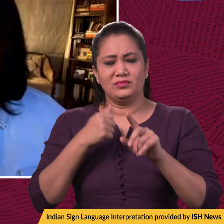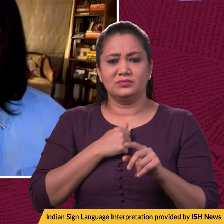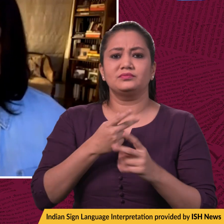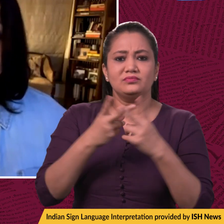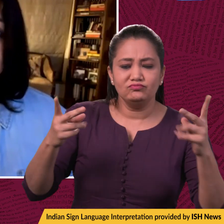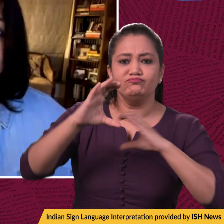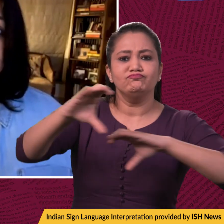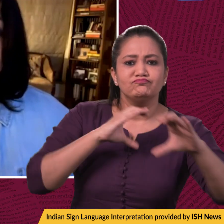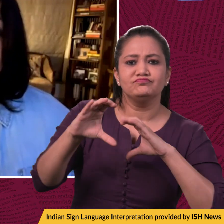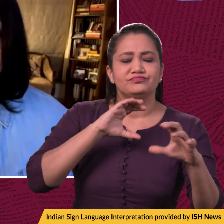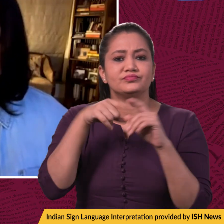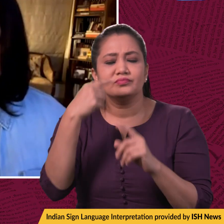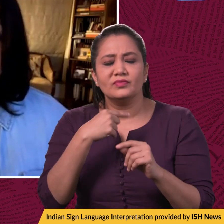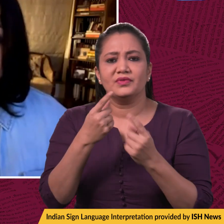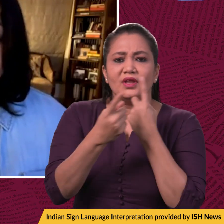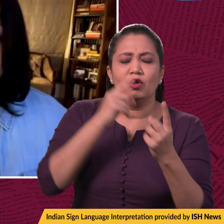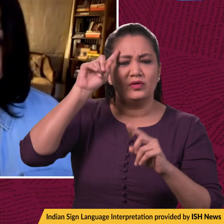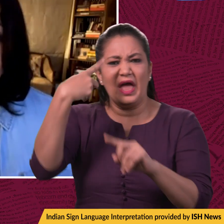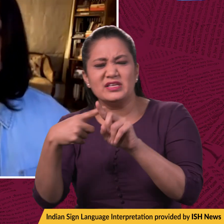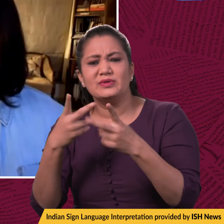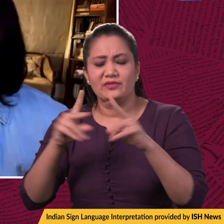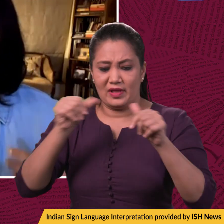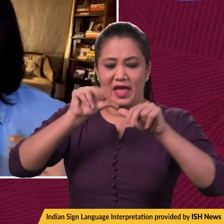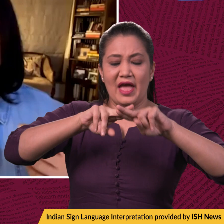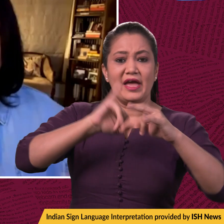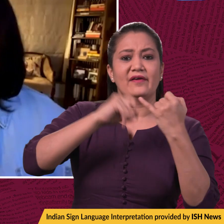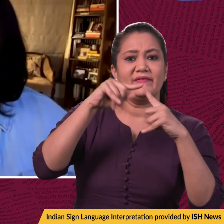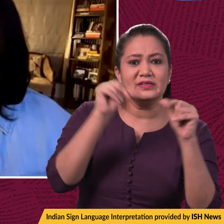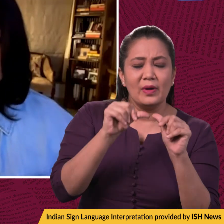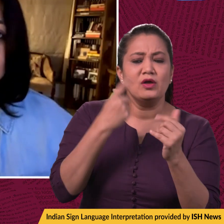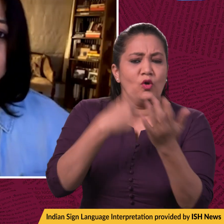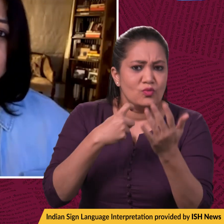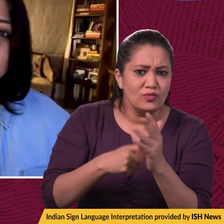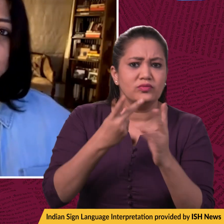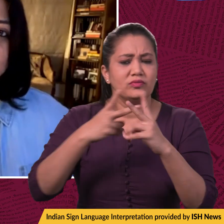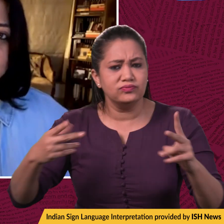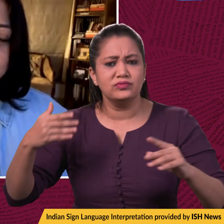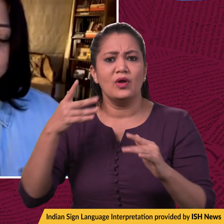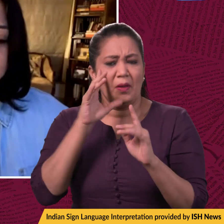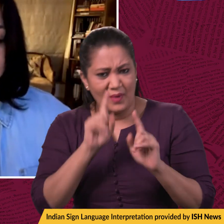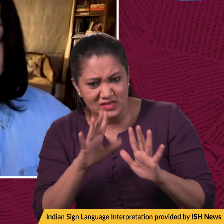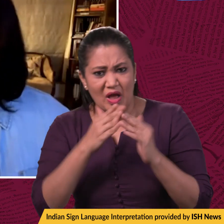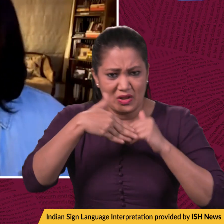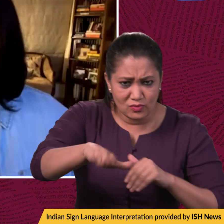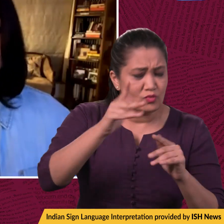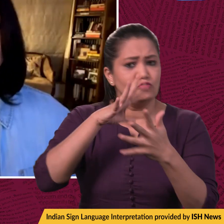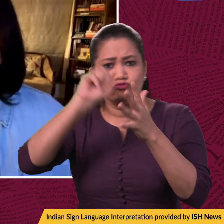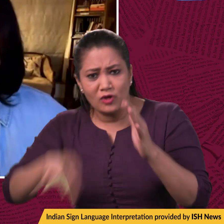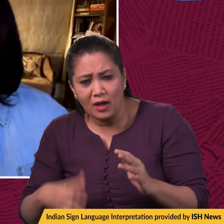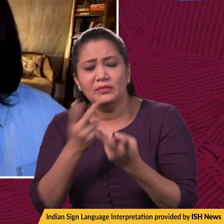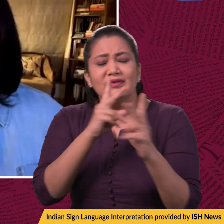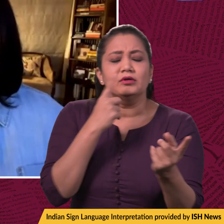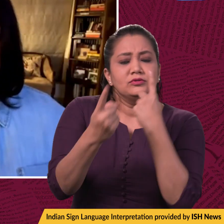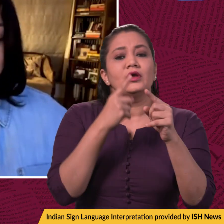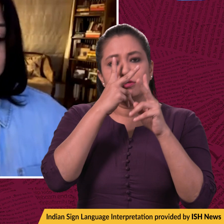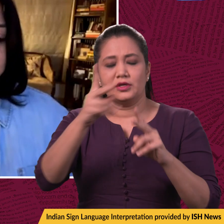a discussion with 2 experts on AFSPA, on its relevance today and whether or not it should continue to be used. Do take a look at